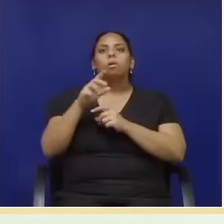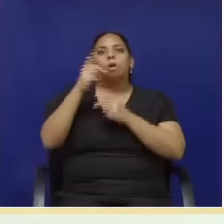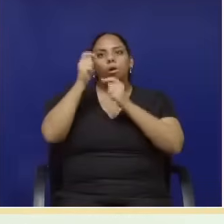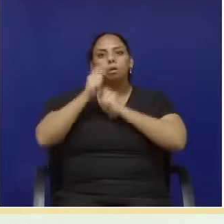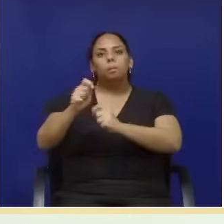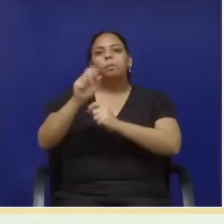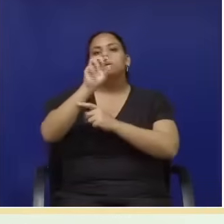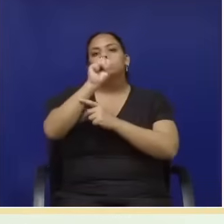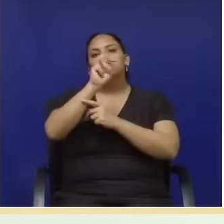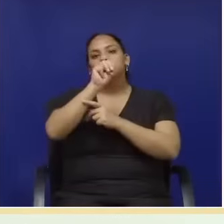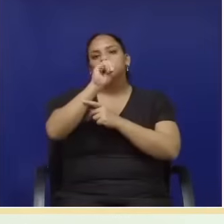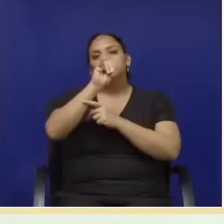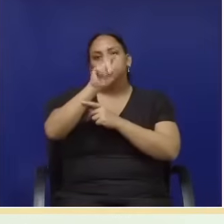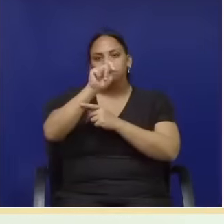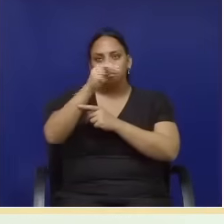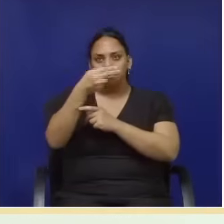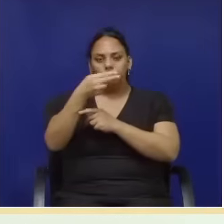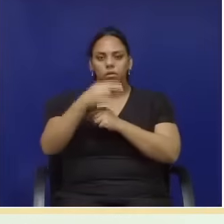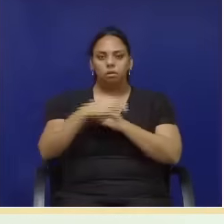Smith.